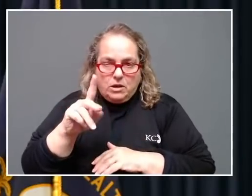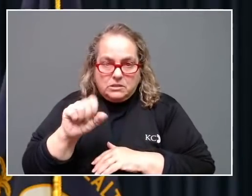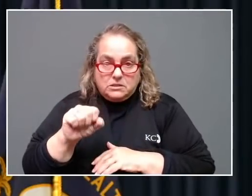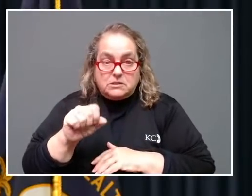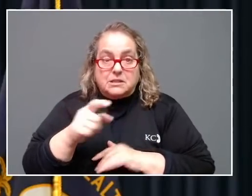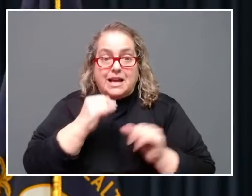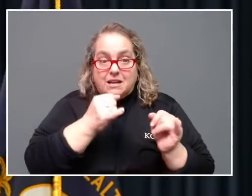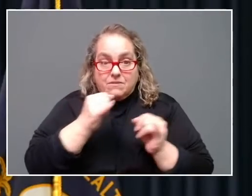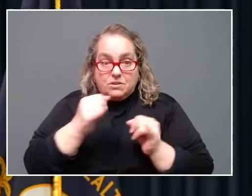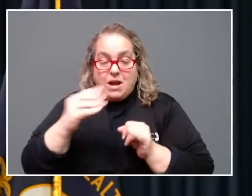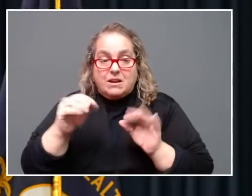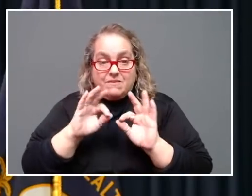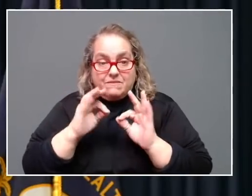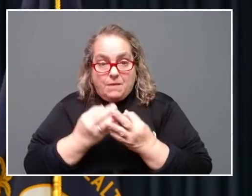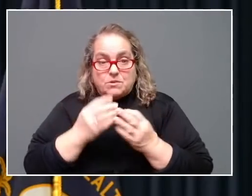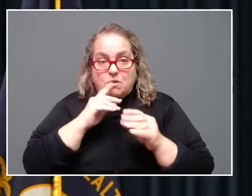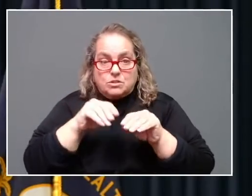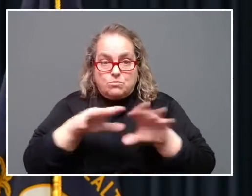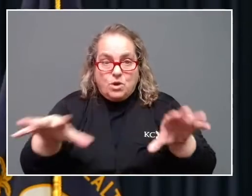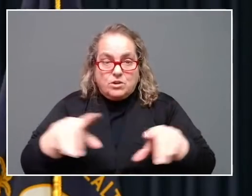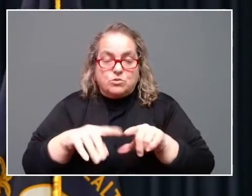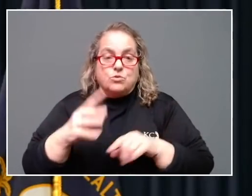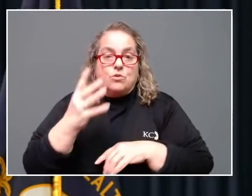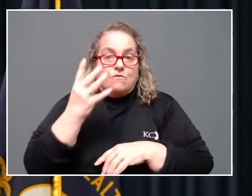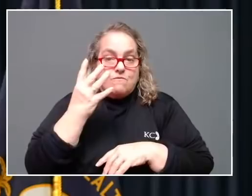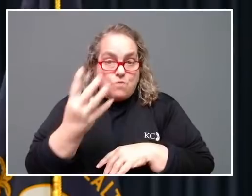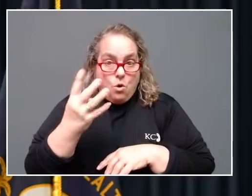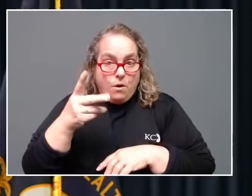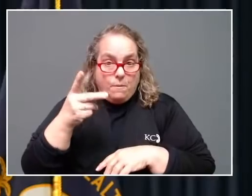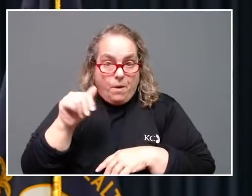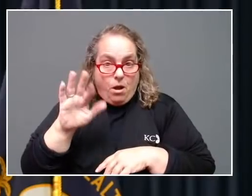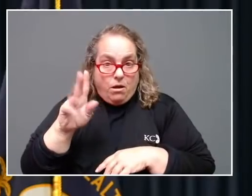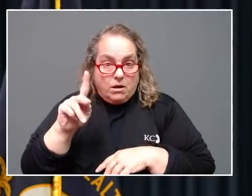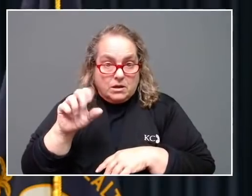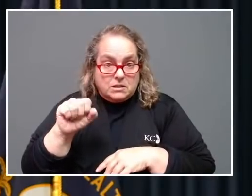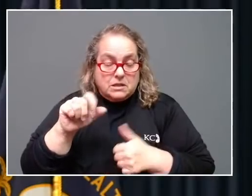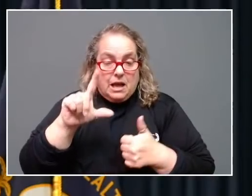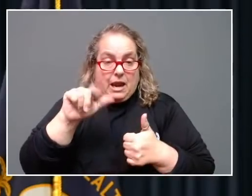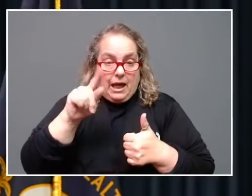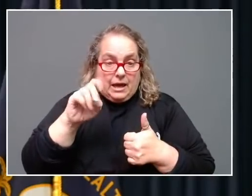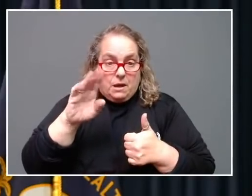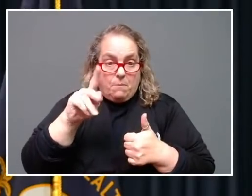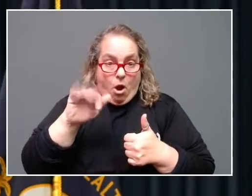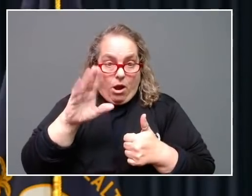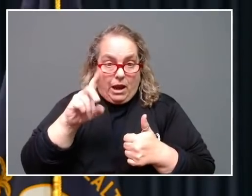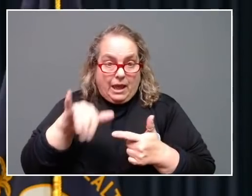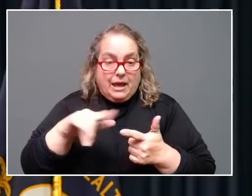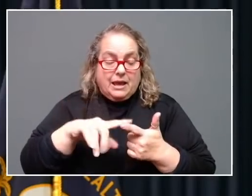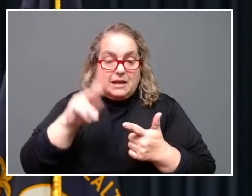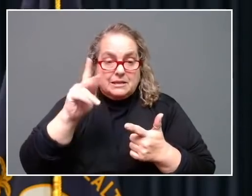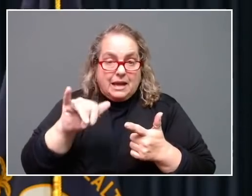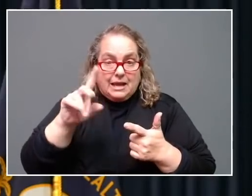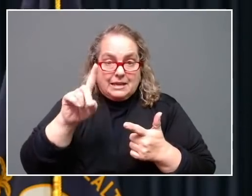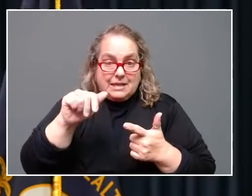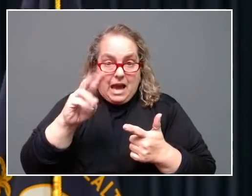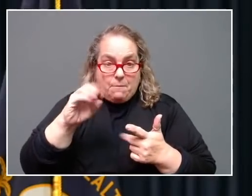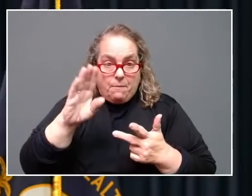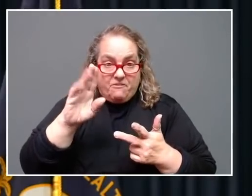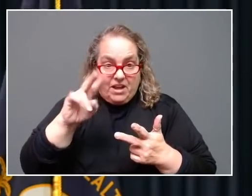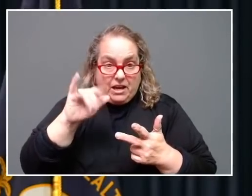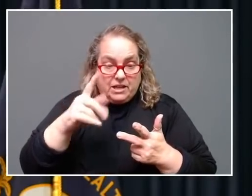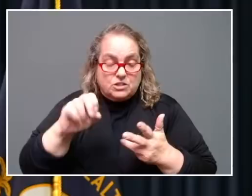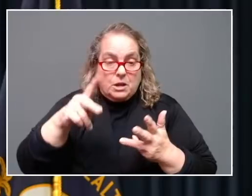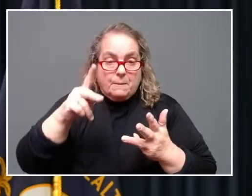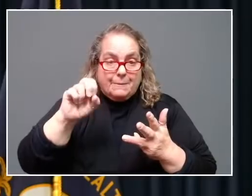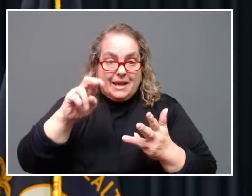spread primarily across 4 parks. That's Lake Barkley, Kentucky Dam Village, Pennyroyal Forest, and Kinlake. They're currently in